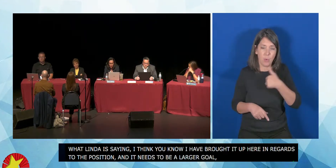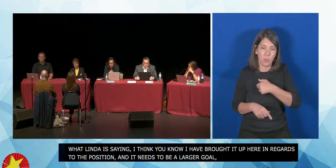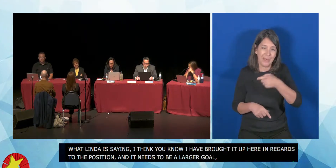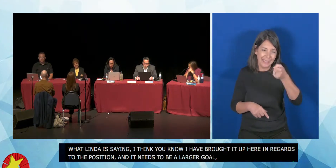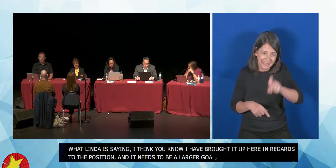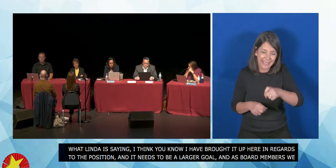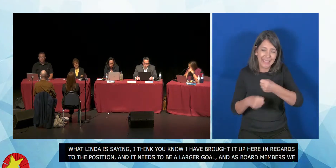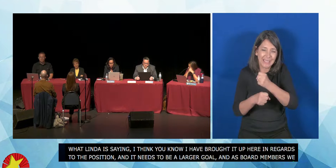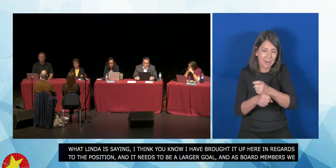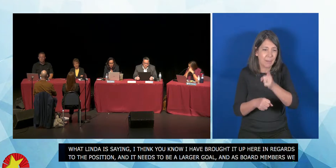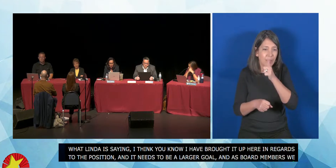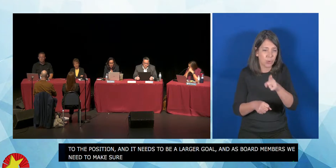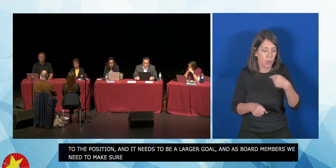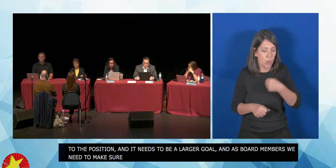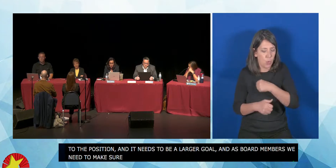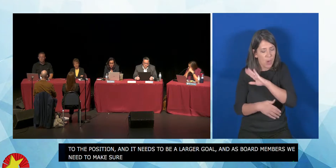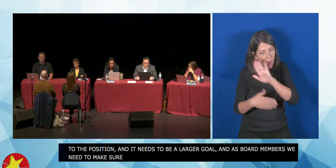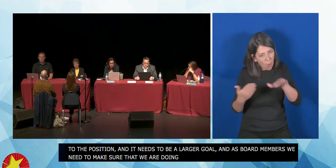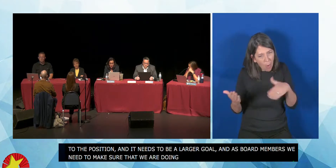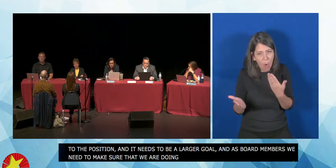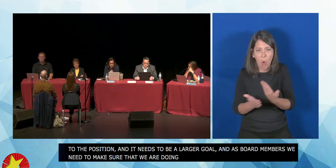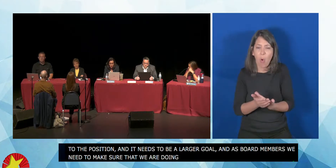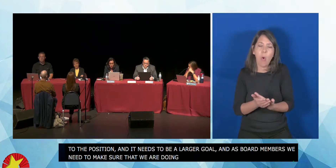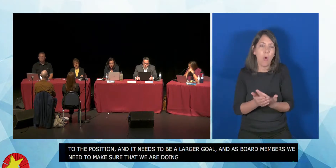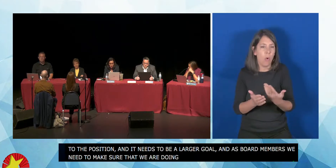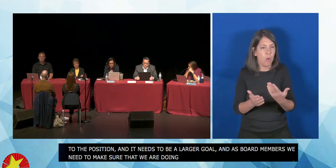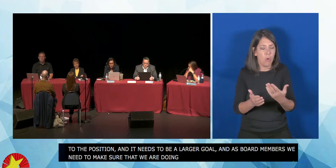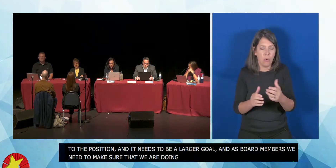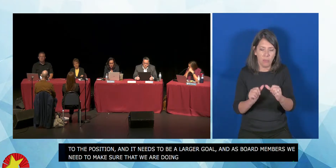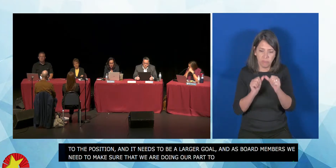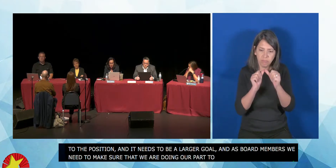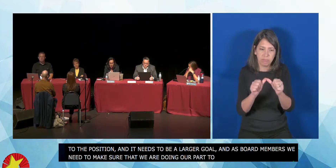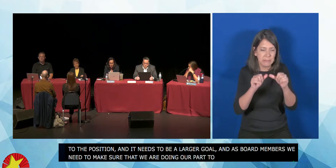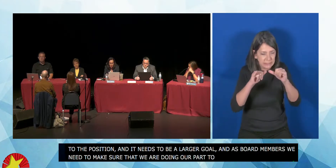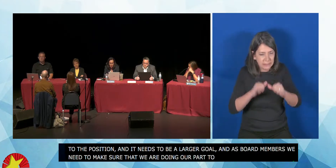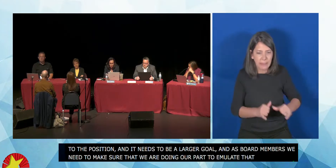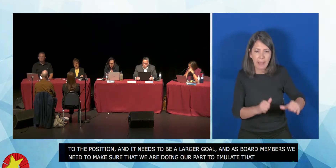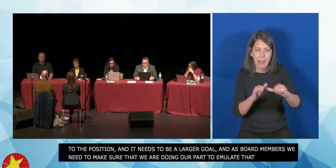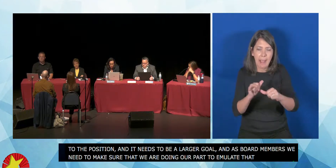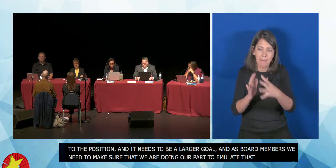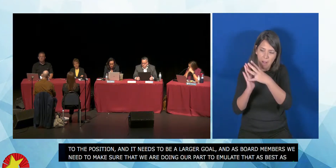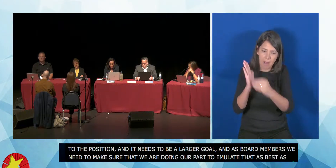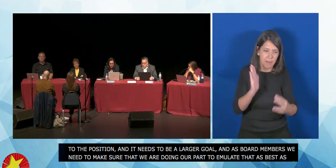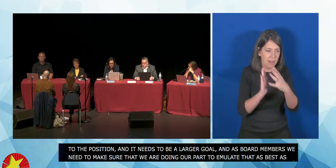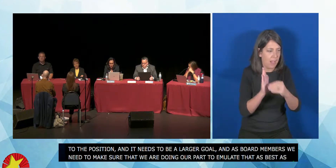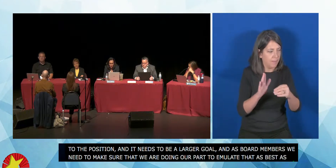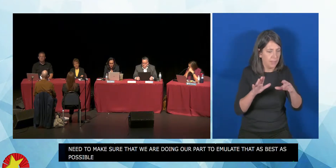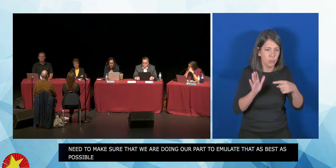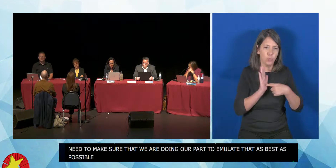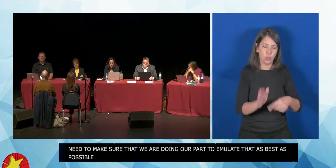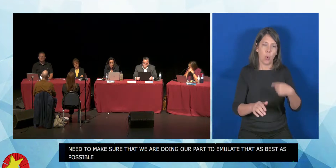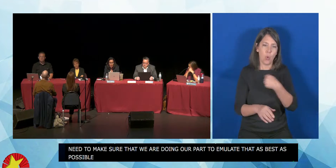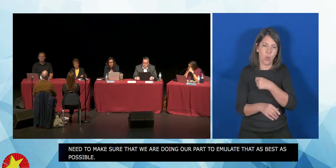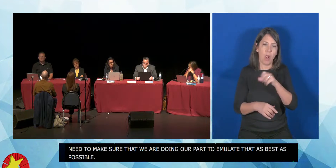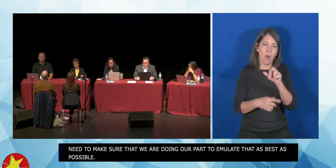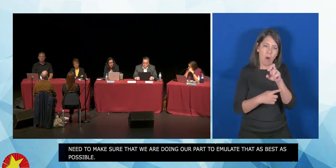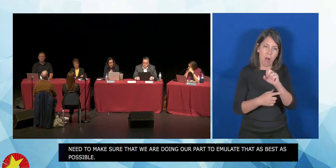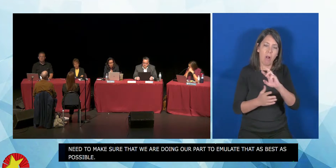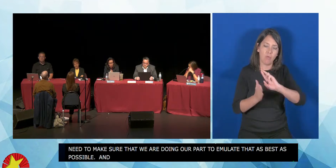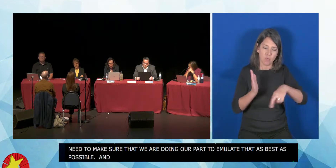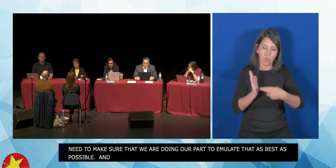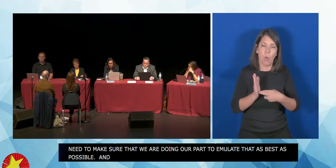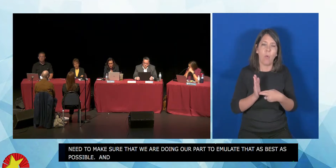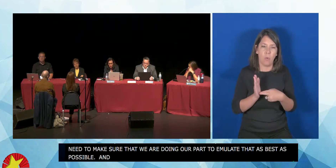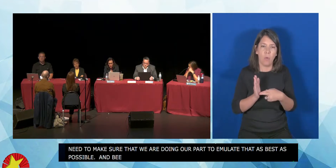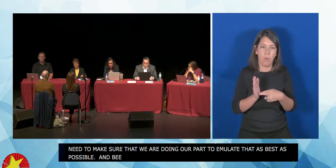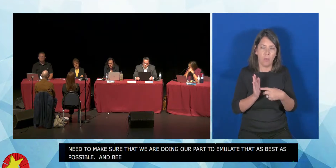part to emulate that as best as possible. And be role models in that way. And I would